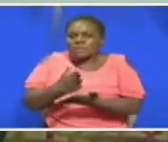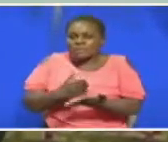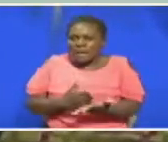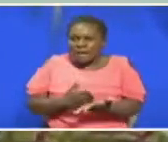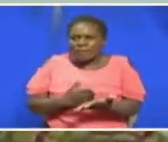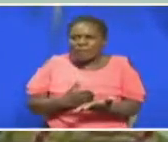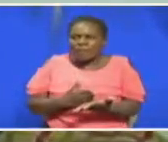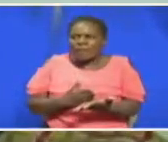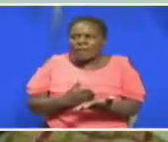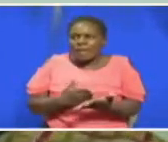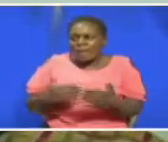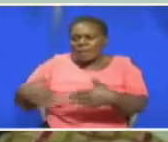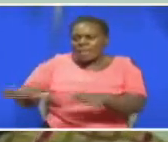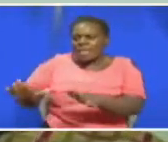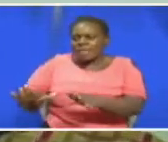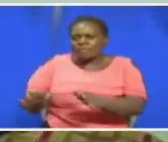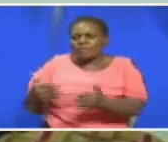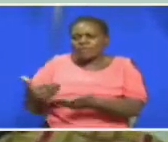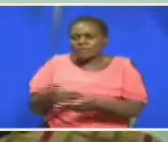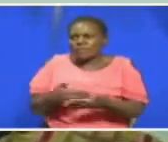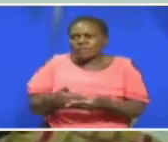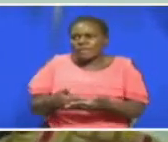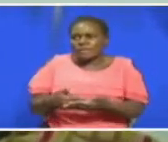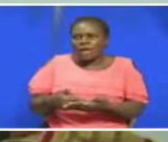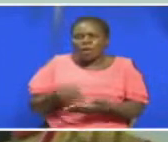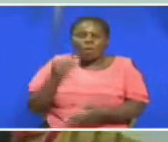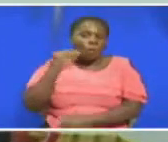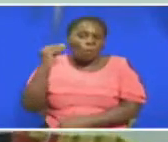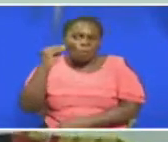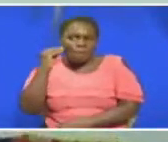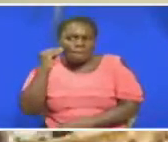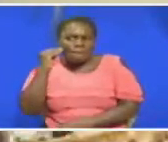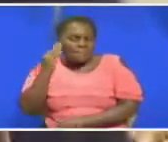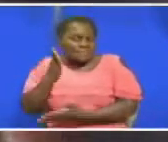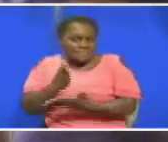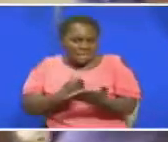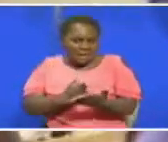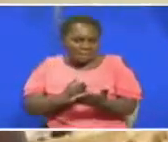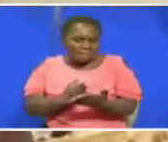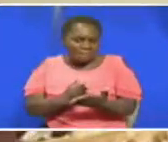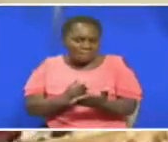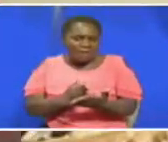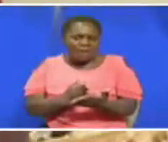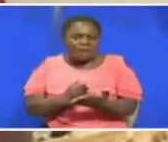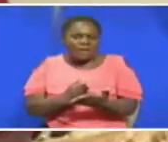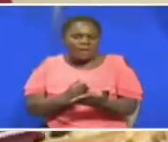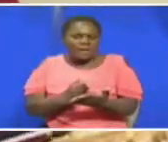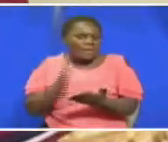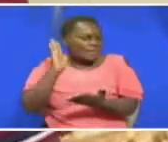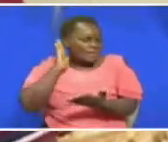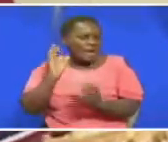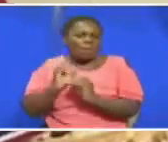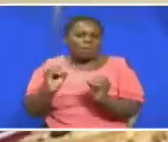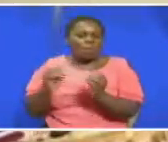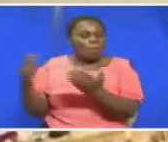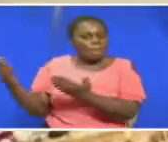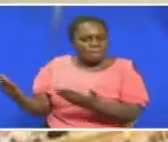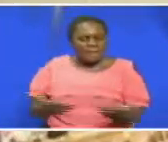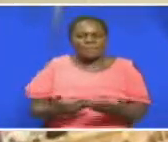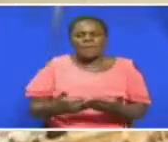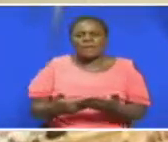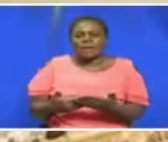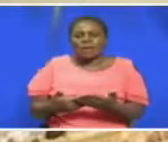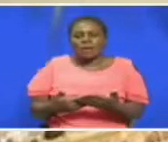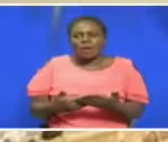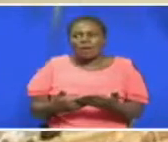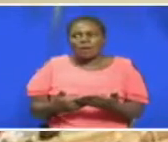may opt to leave their children in the hands of their nannies back home, while some may not want to hear any of that. Maybe